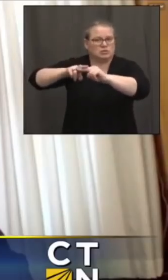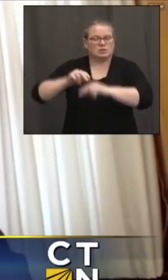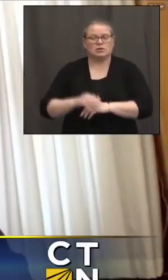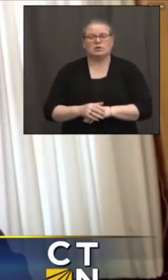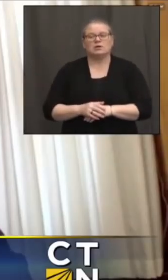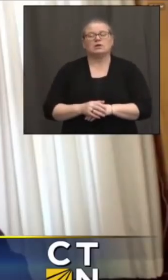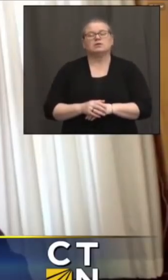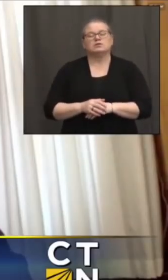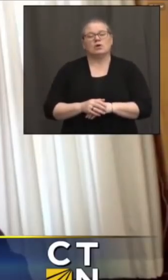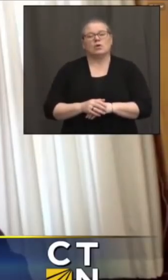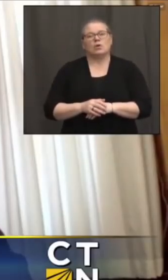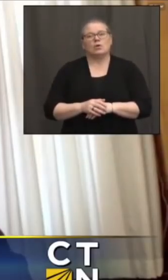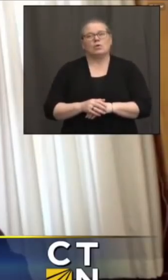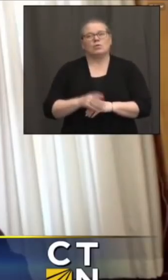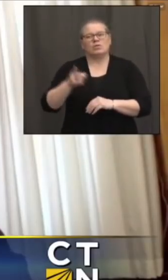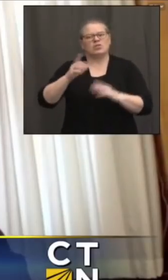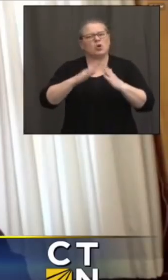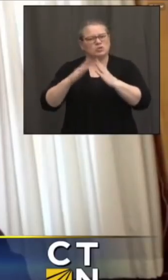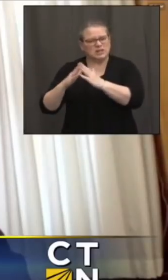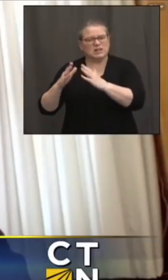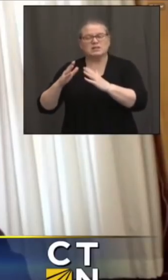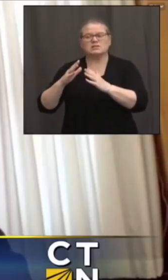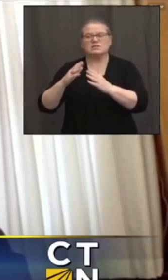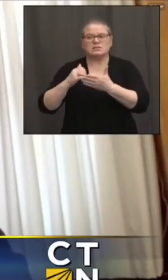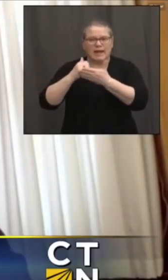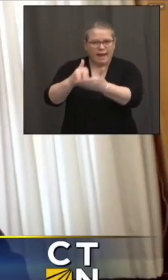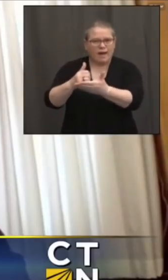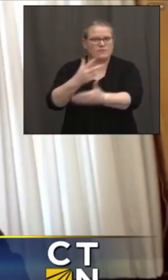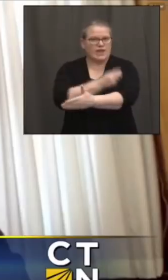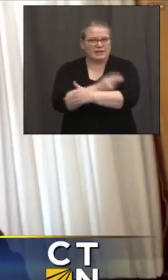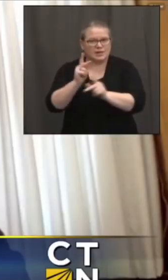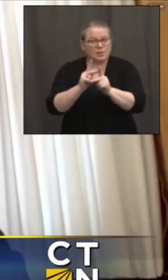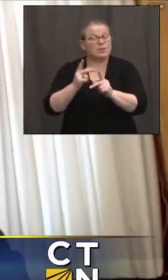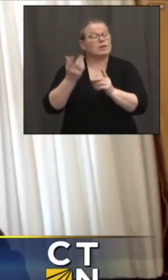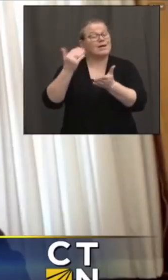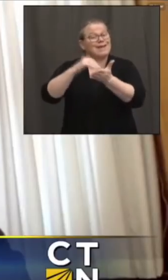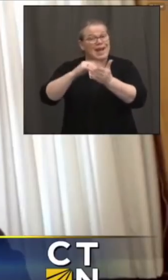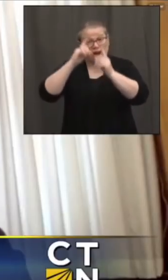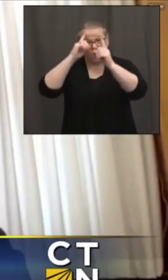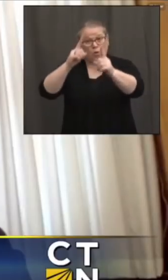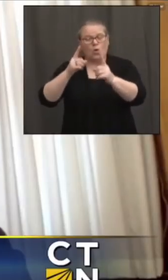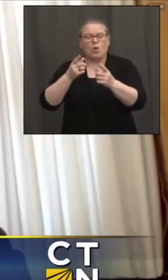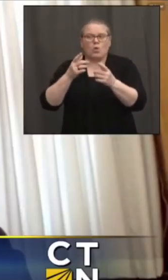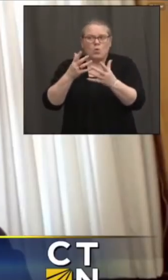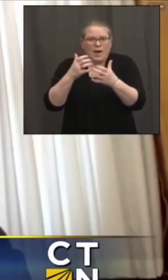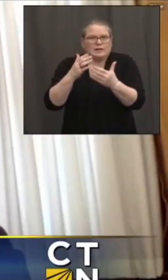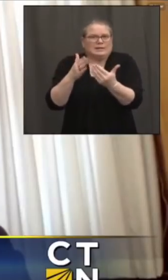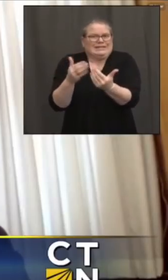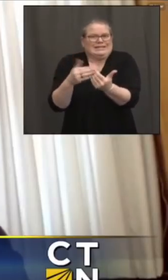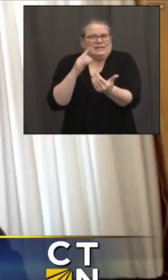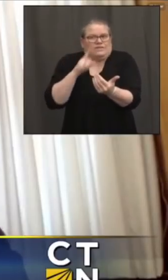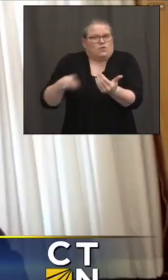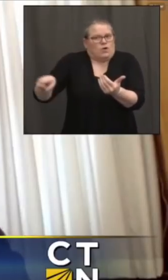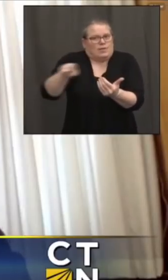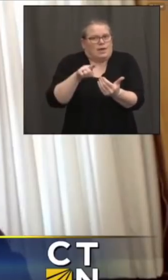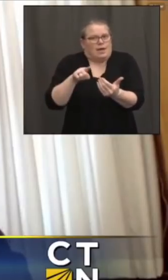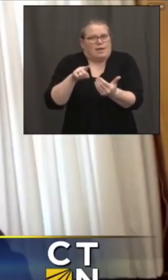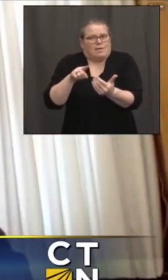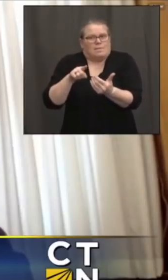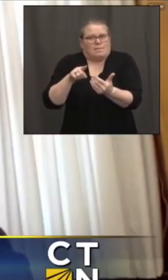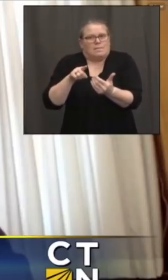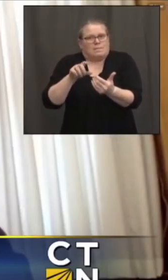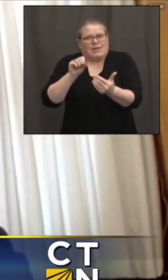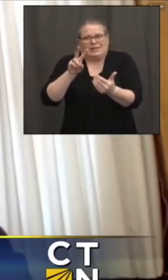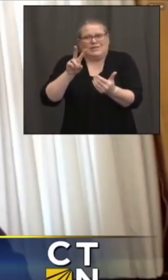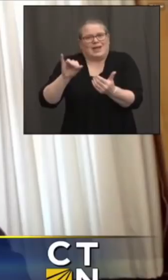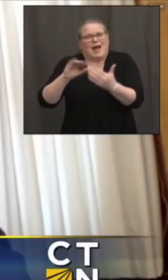and help vaccinate people, beyond as well. But what we're really trying to do is make sure it's as convenient as possible for people in those high SVI towns